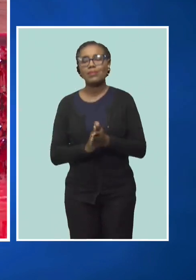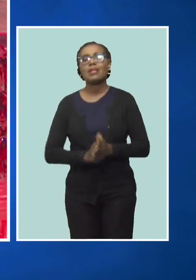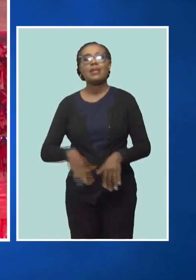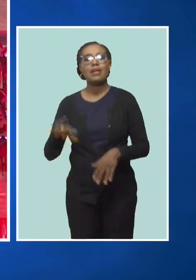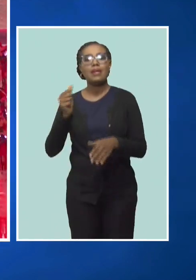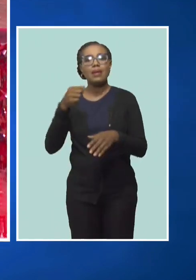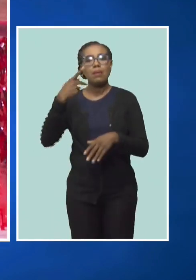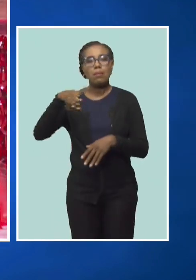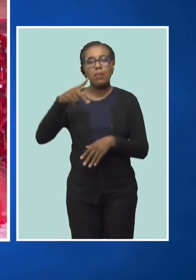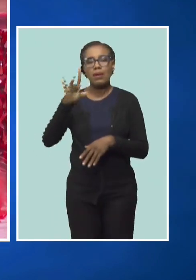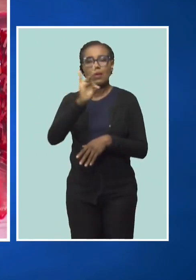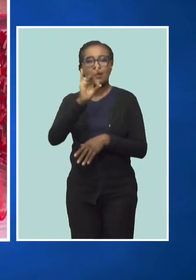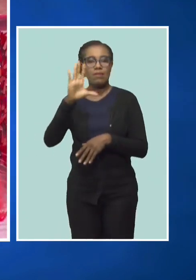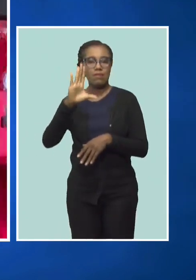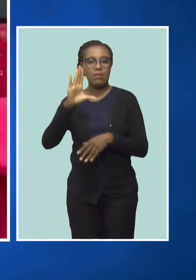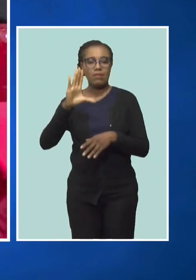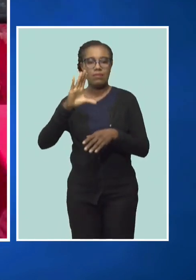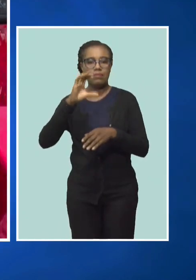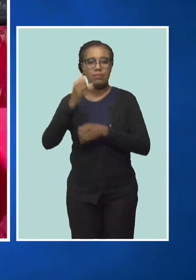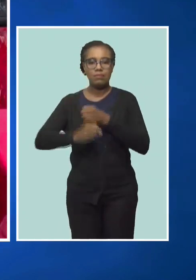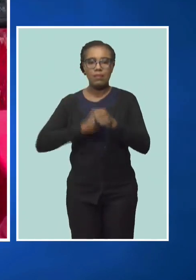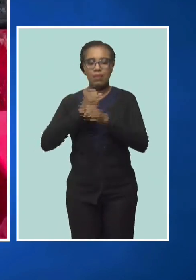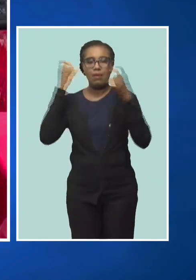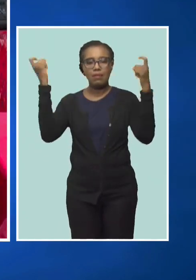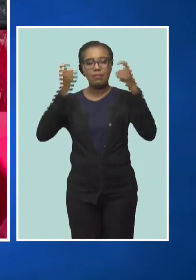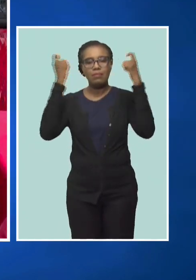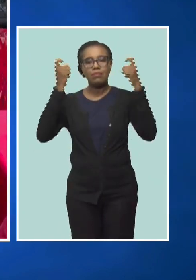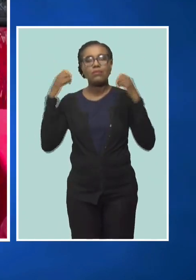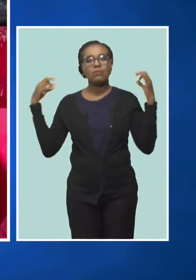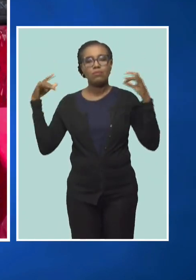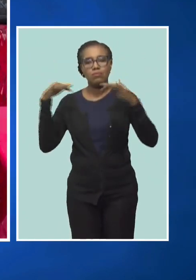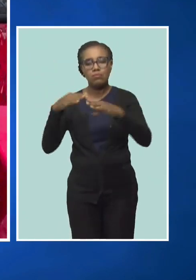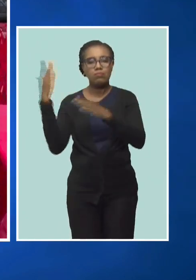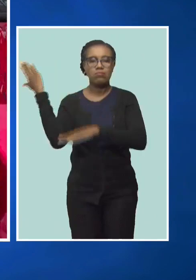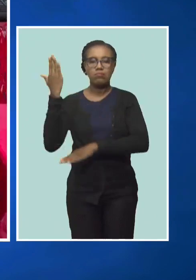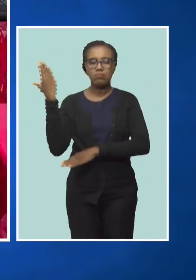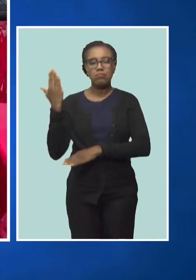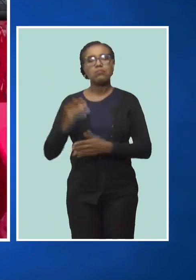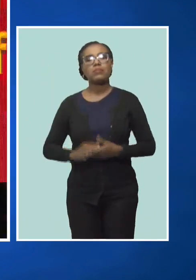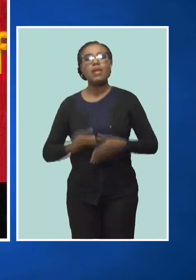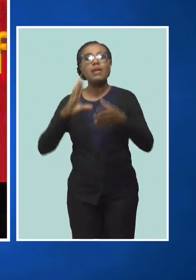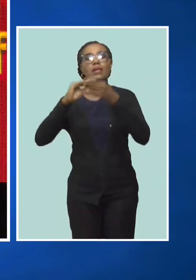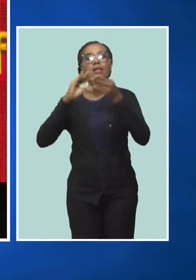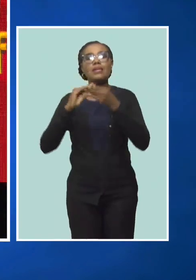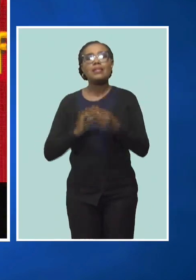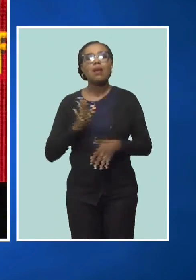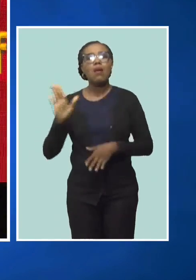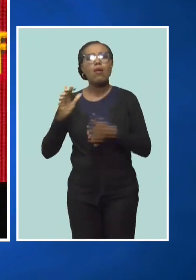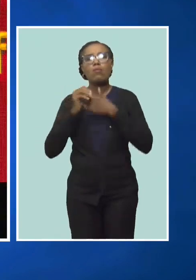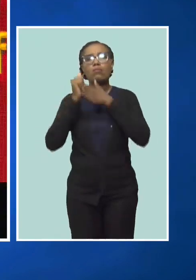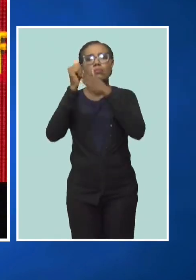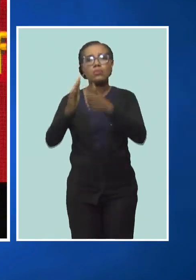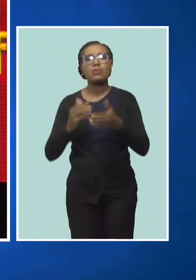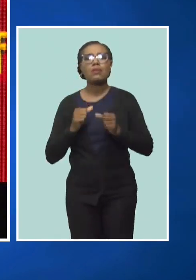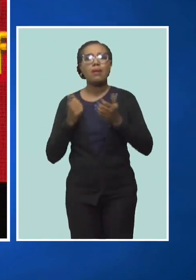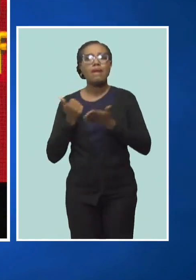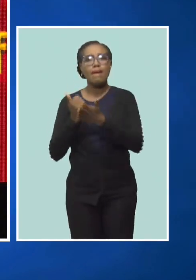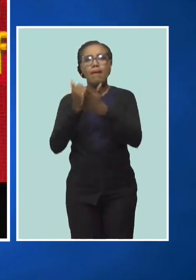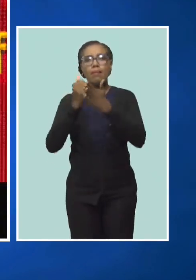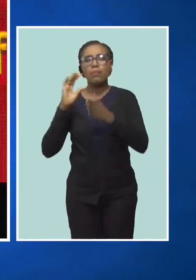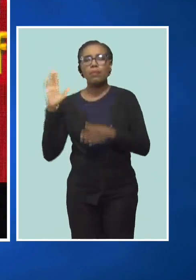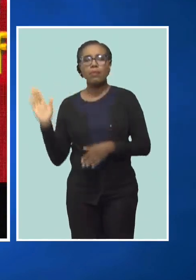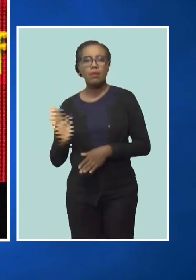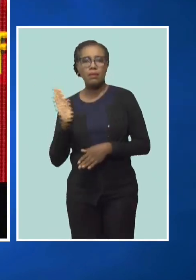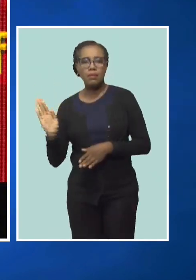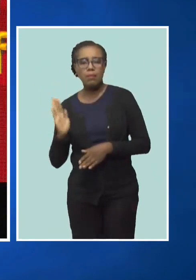Anniversary Annual Conference Awards ceremony. He says Ms. Motley's leadership has resulted in the country achieving